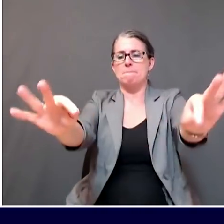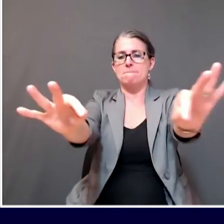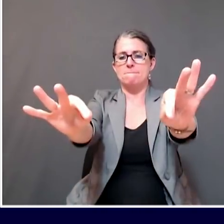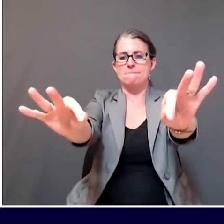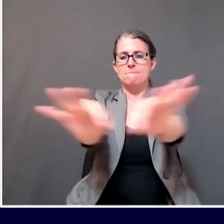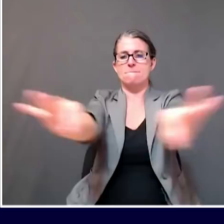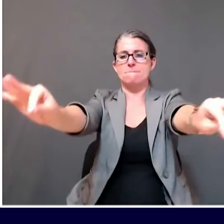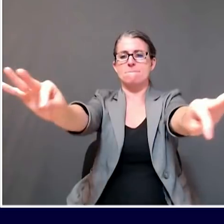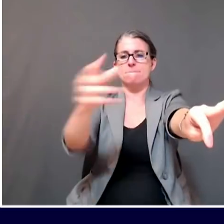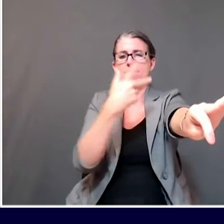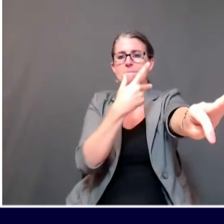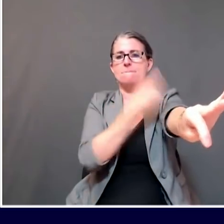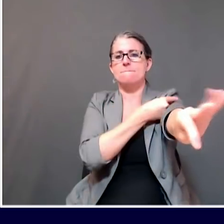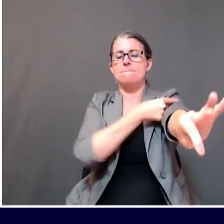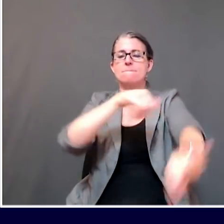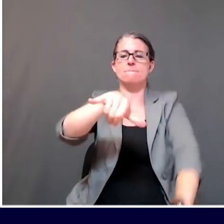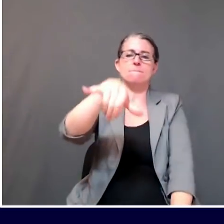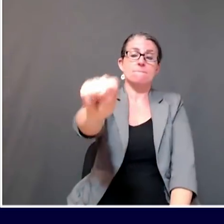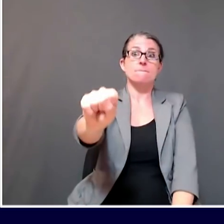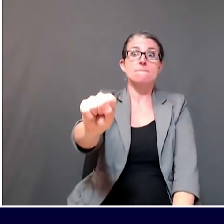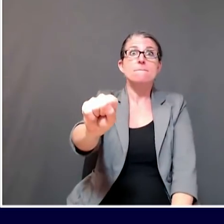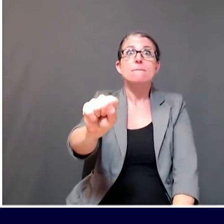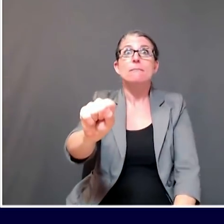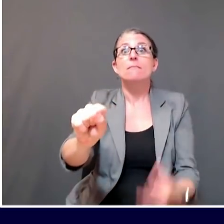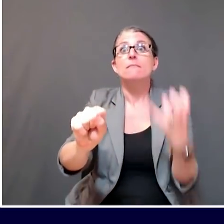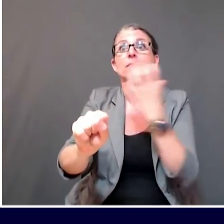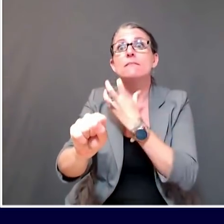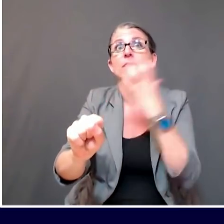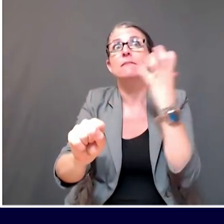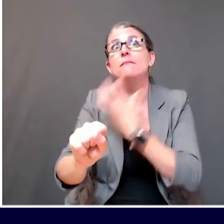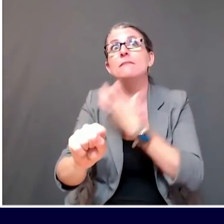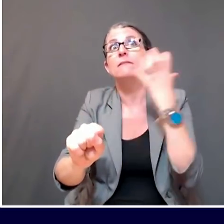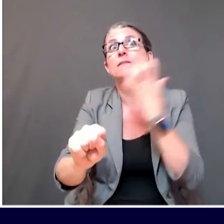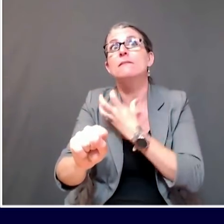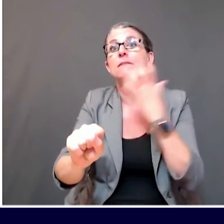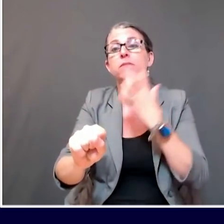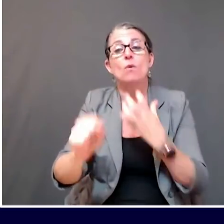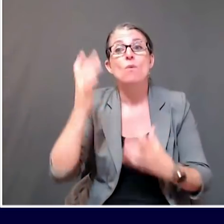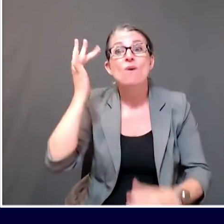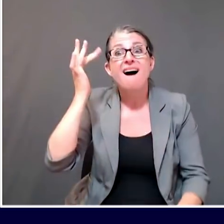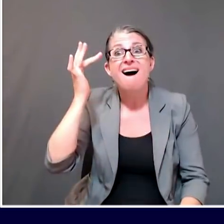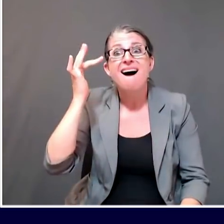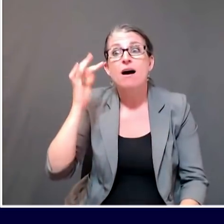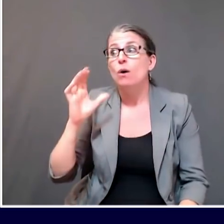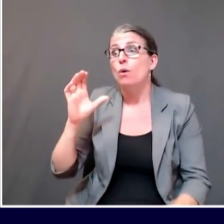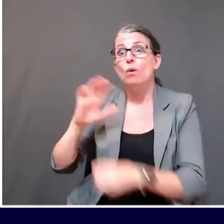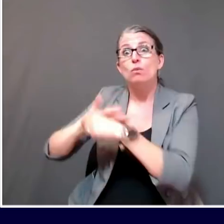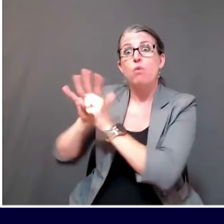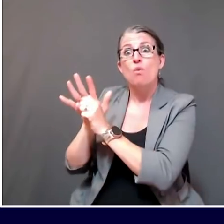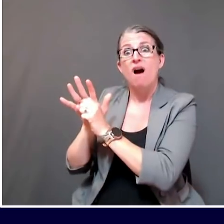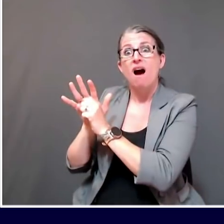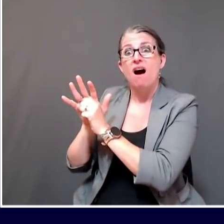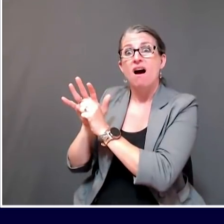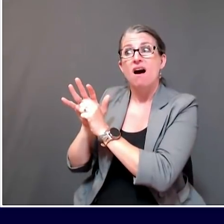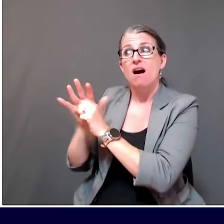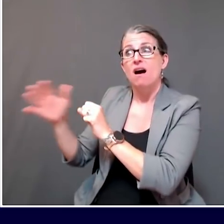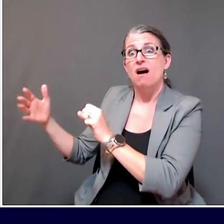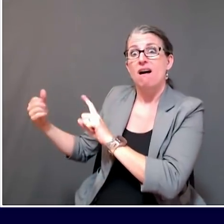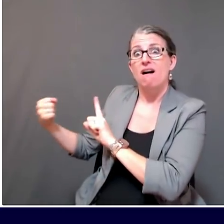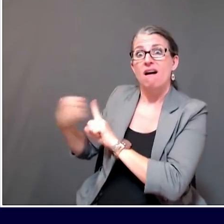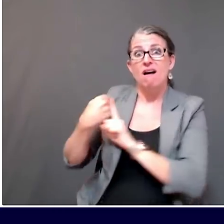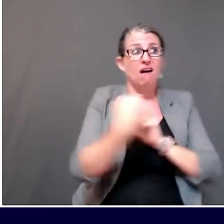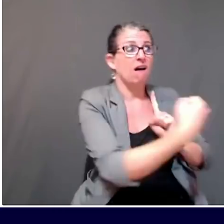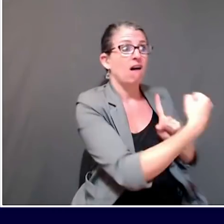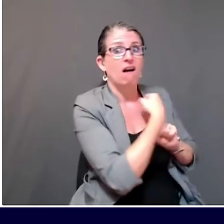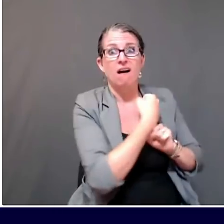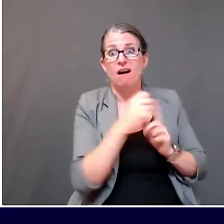will still be with us. To what degree and to what extent and at what magnitude remains to be seen. But given the possibility